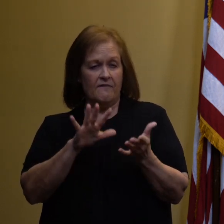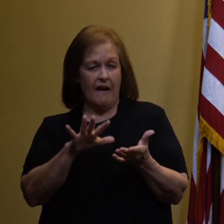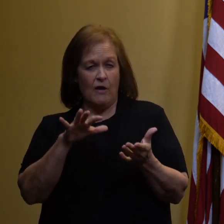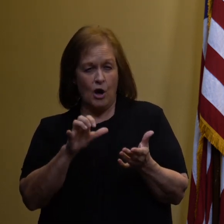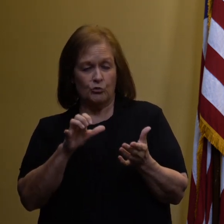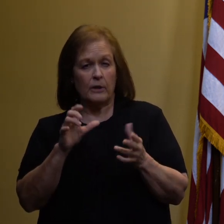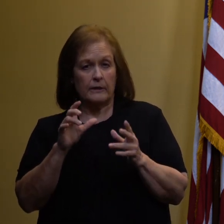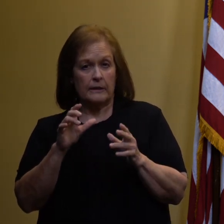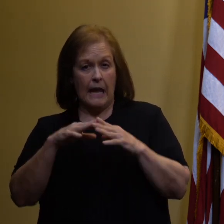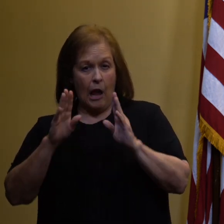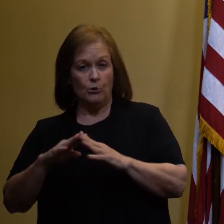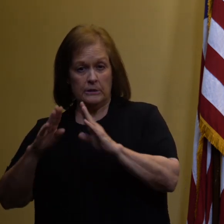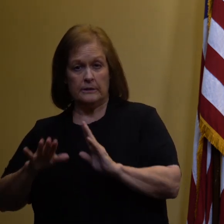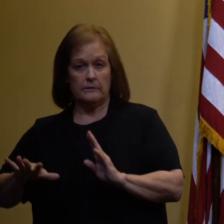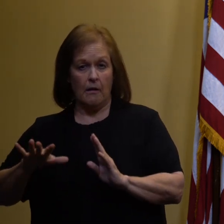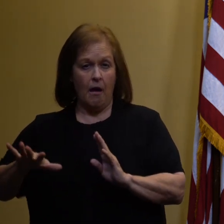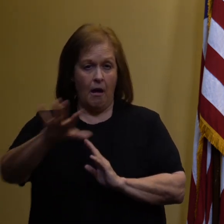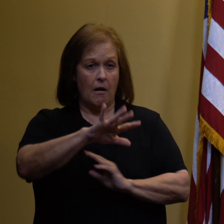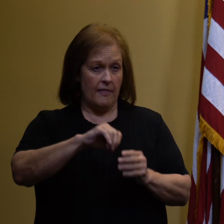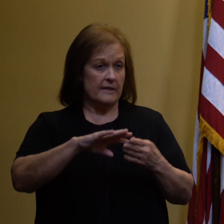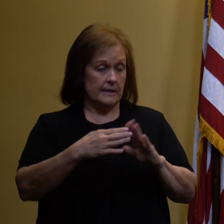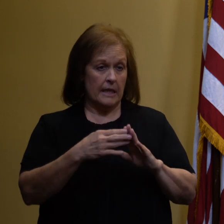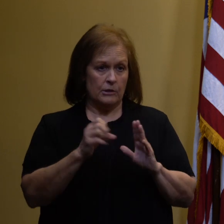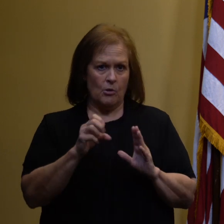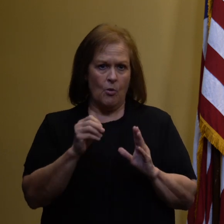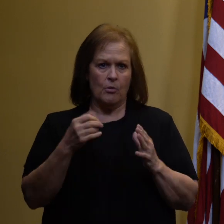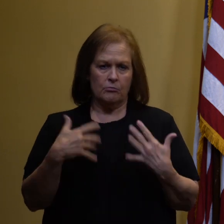5,500 households in the city. So it's going pretty deep.